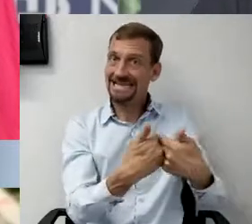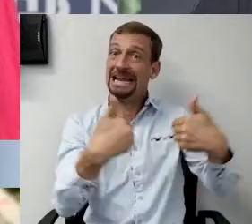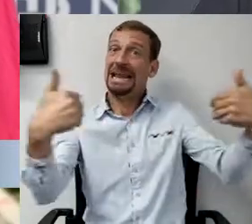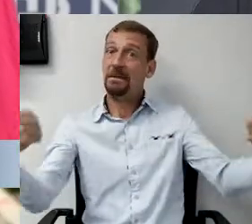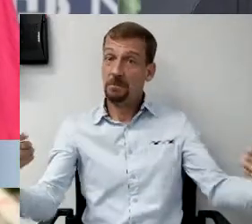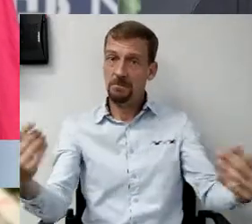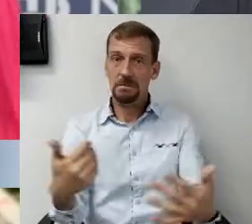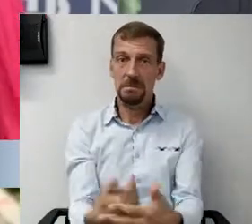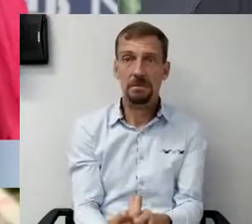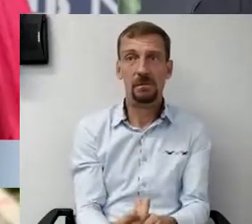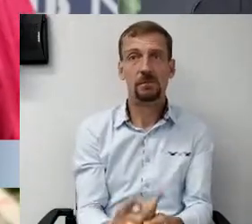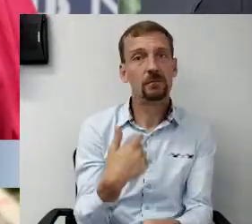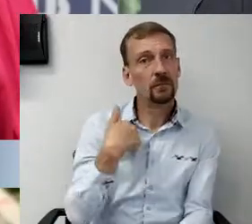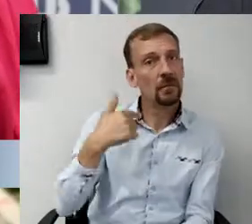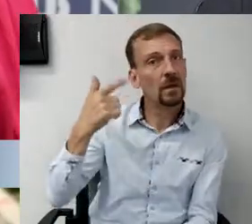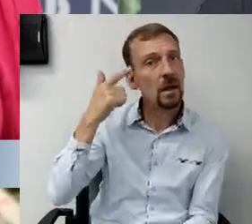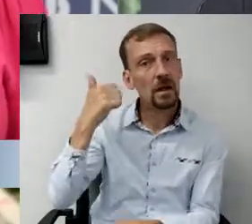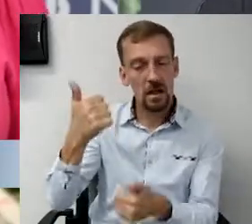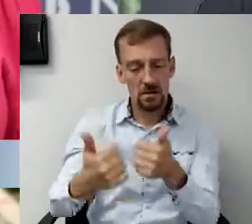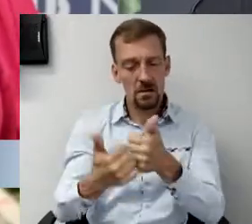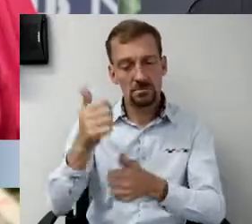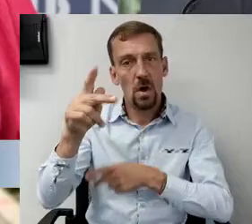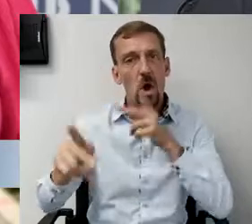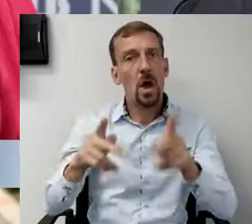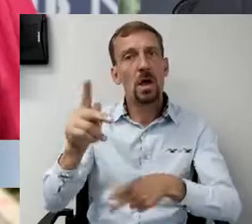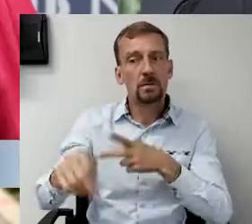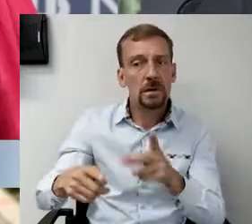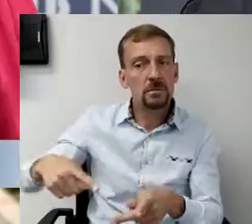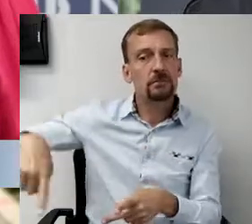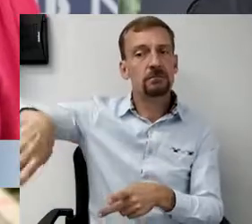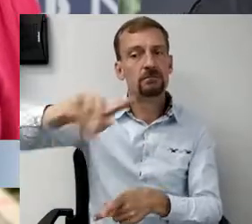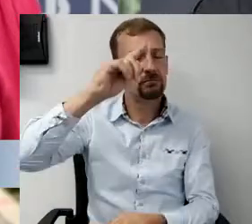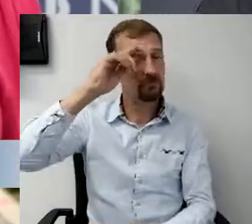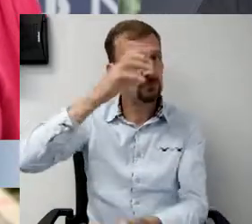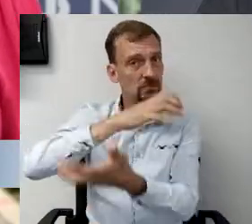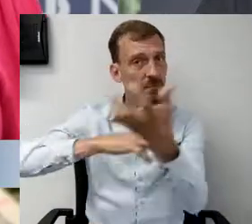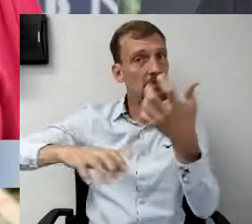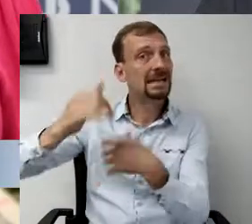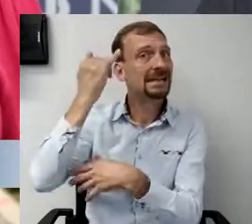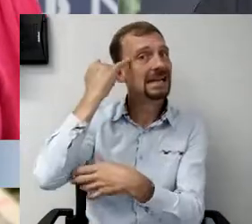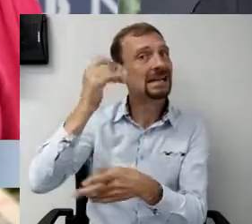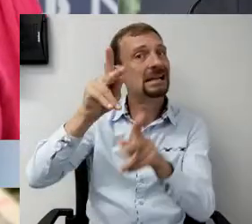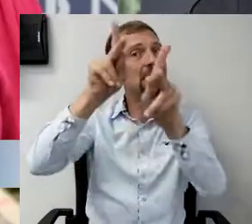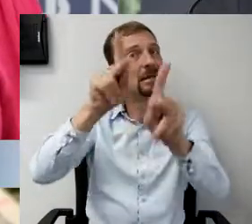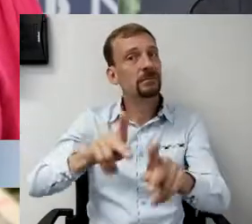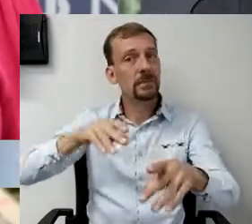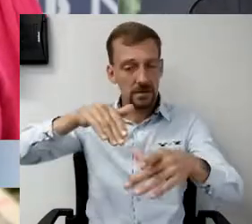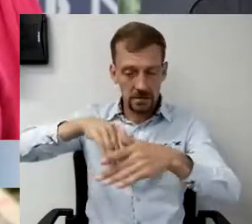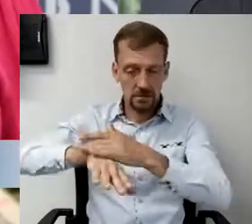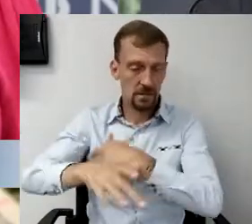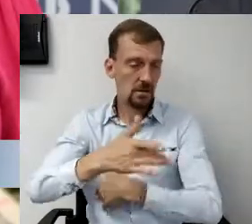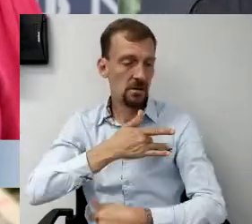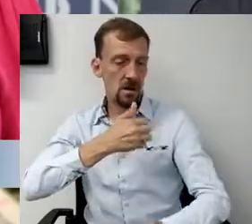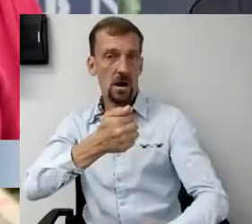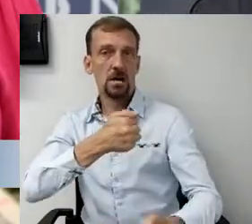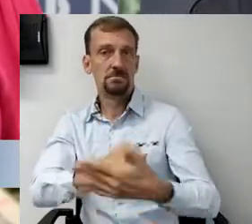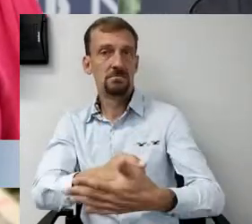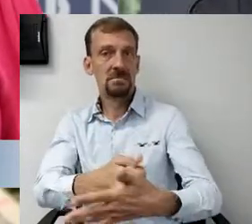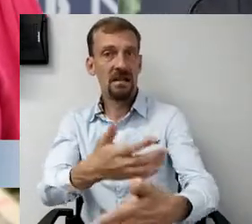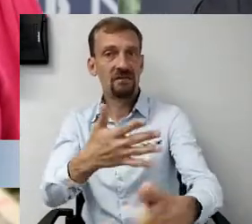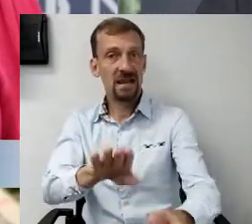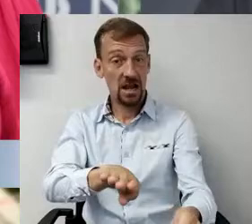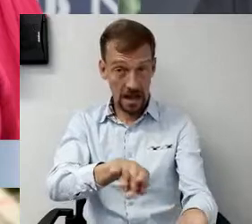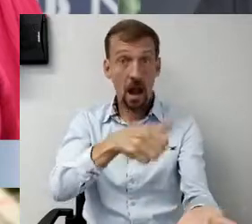I think where the confusion lies is, okay, what if somebody came in with a heart attack and they died of their